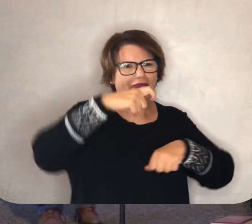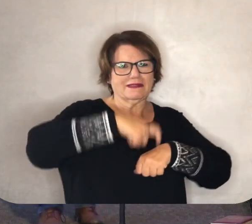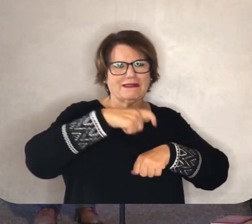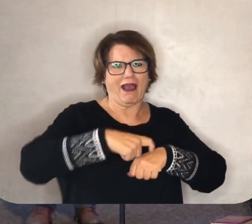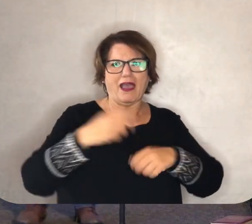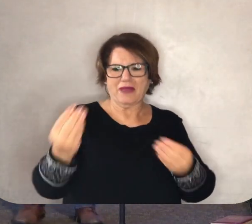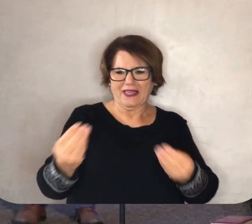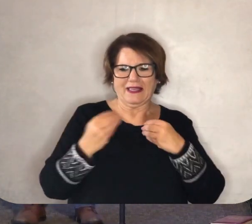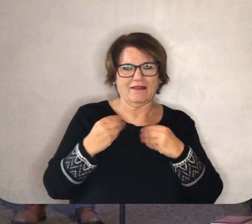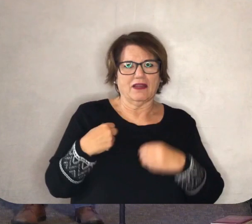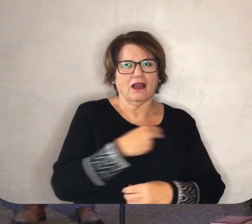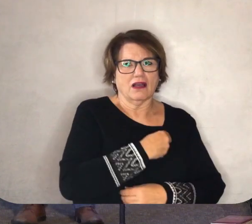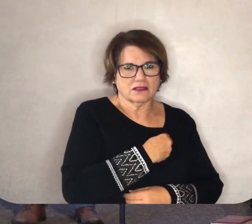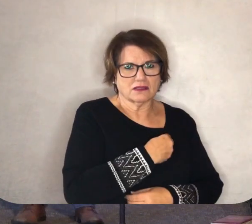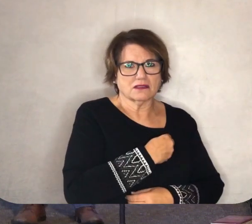that is given.